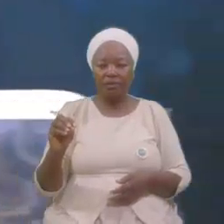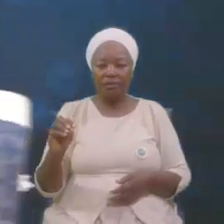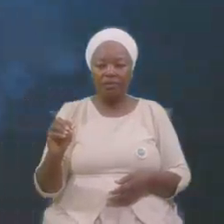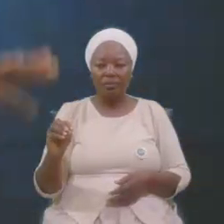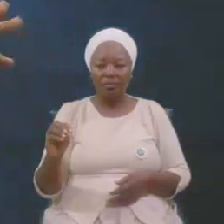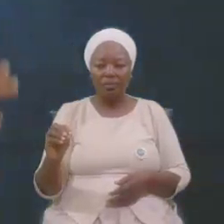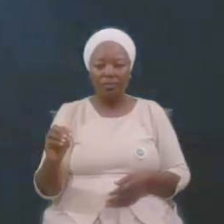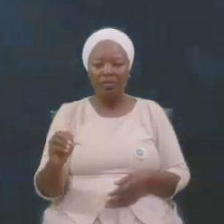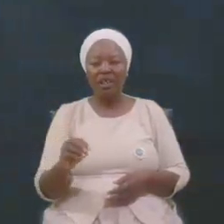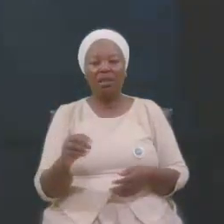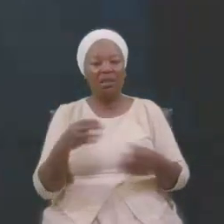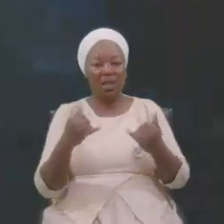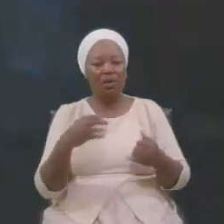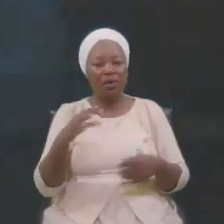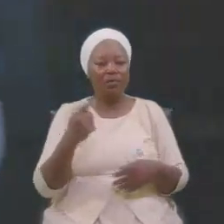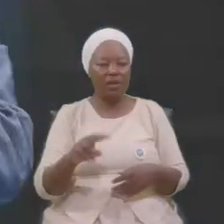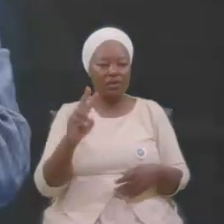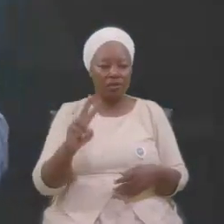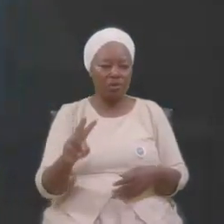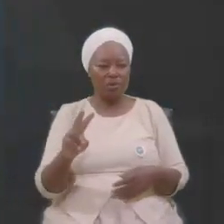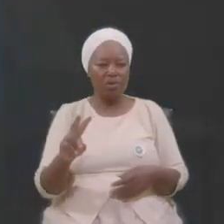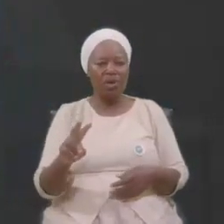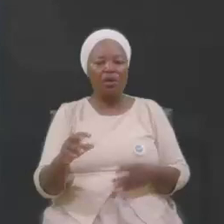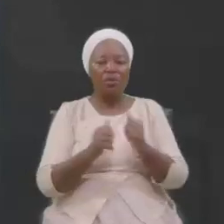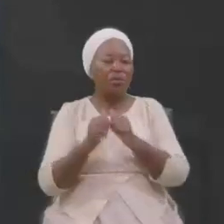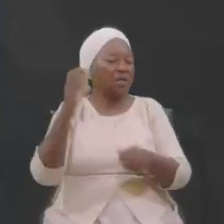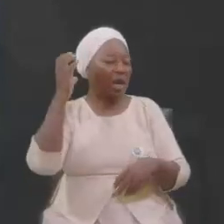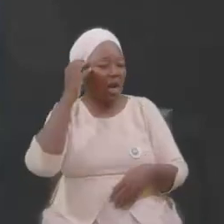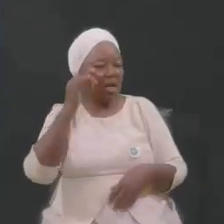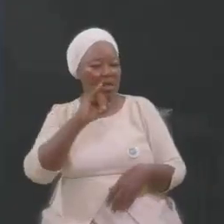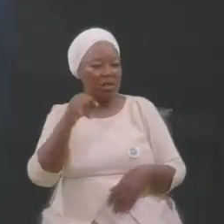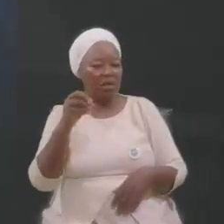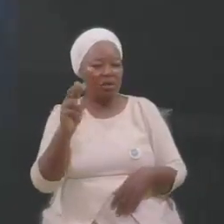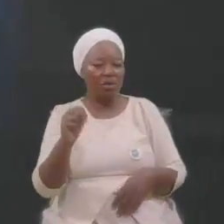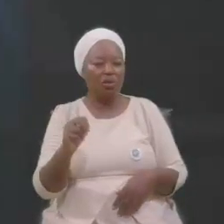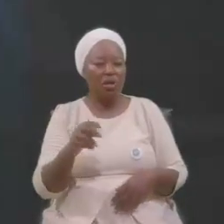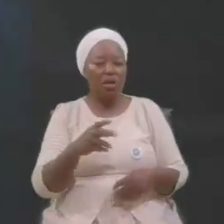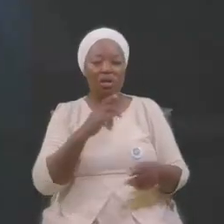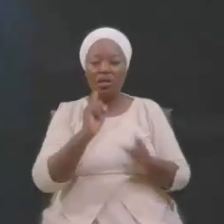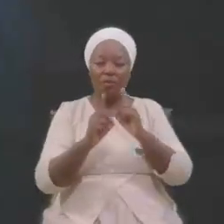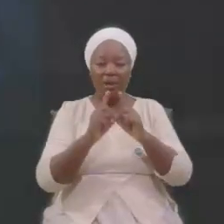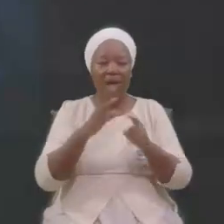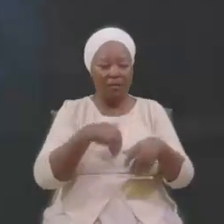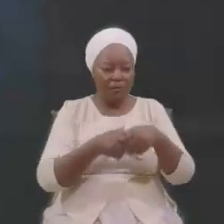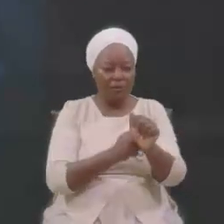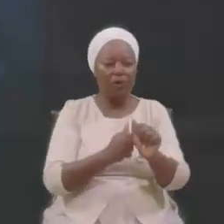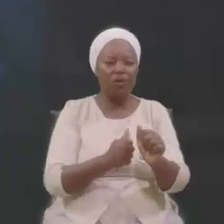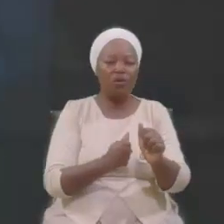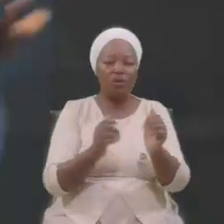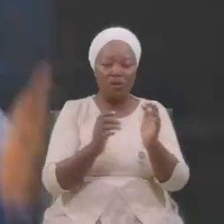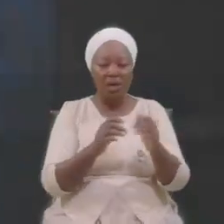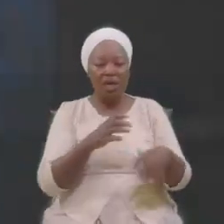two which heard John speak and followed him, follows Christ, was